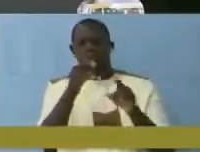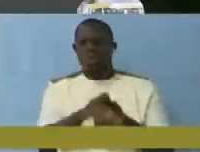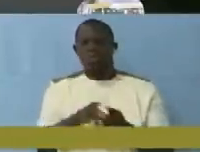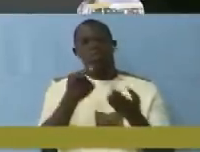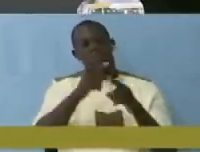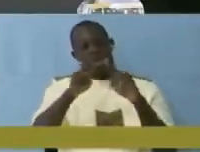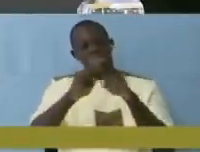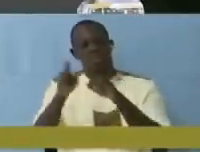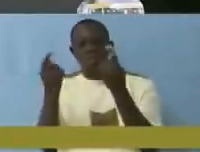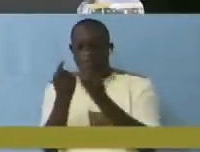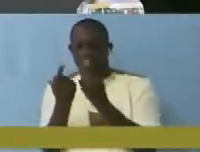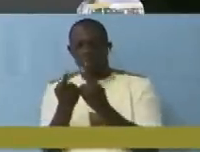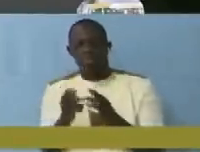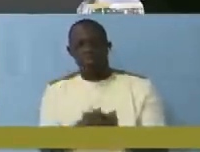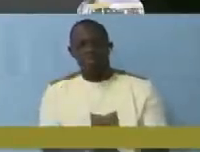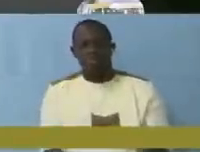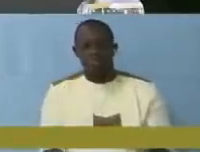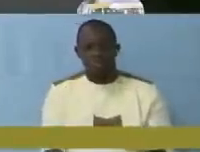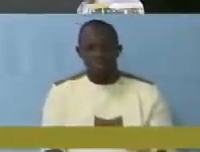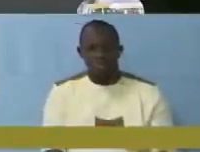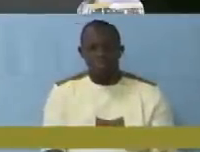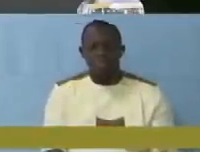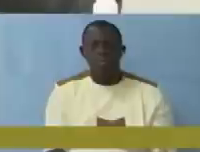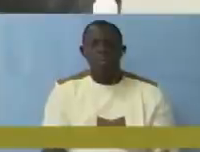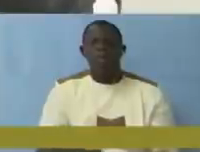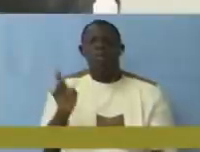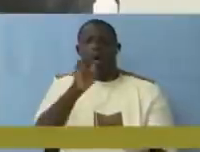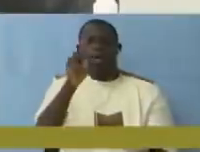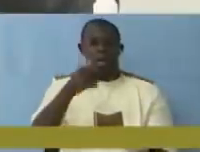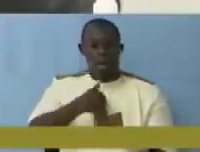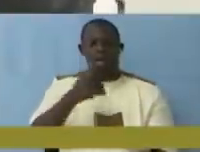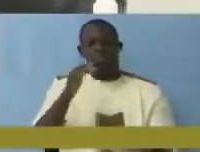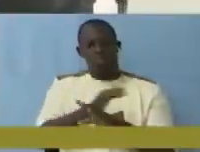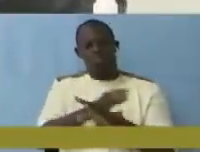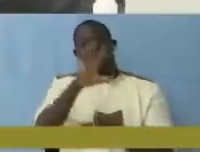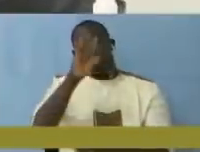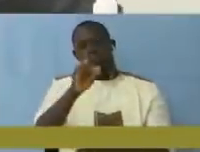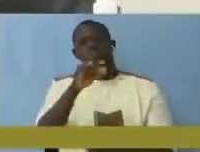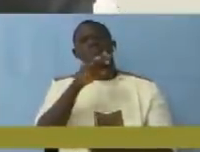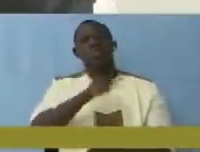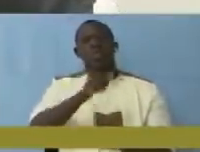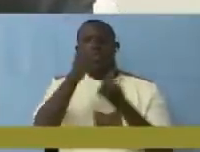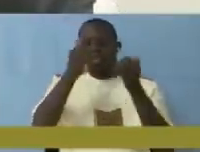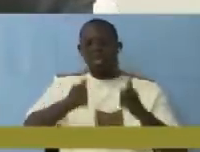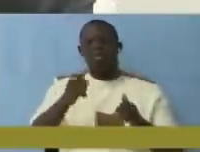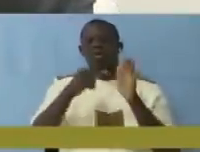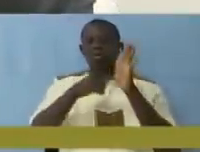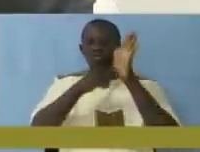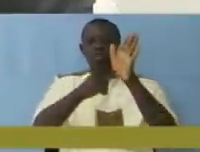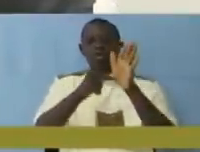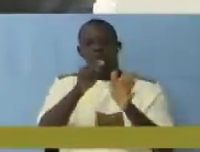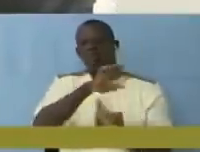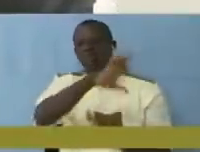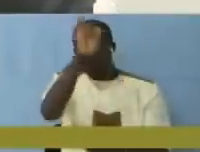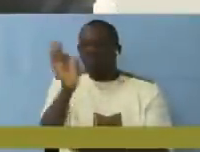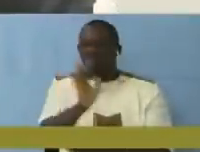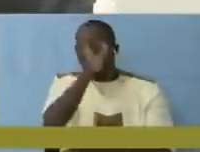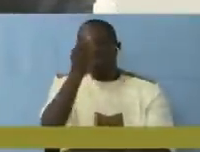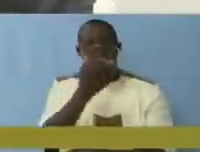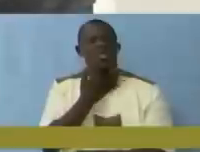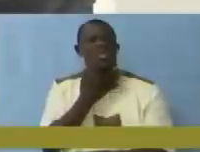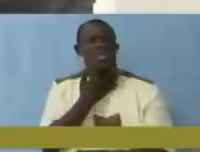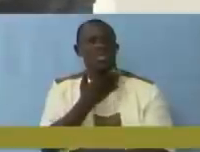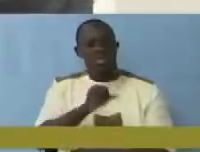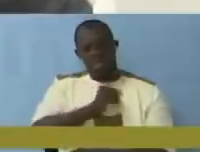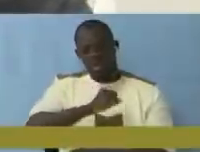Yes. Mr. Yeah, Chair, what I was no, doing that is, was not- I was showing that this is very easy. He is just refusing to tell us, because